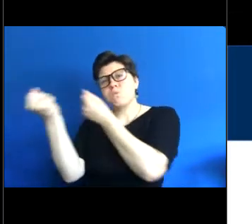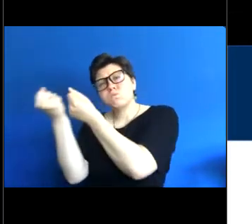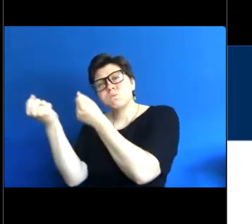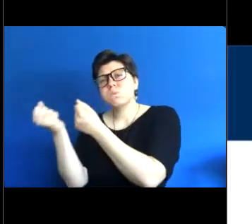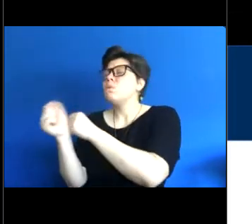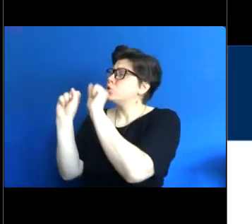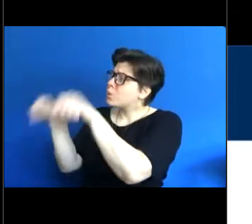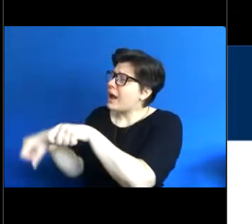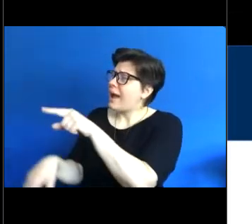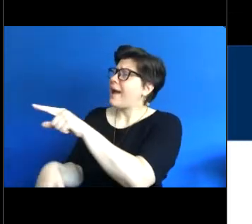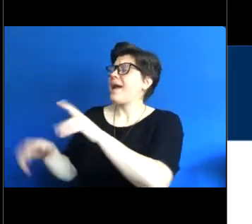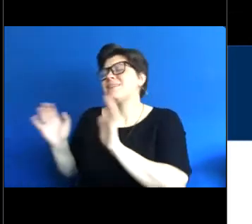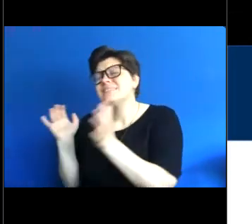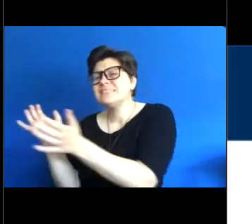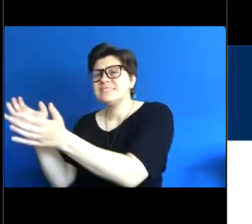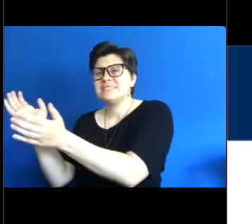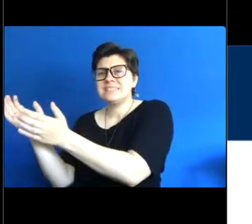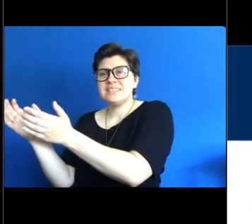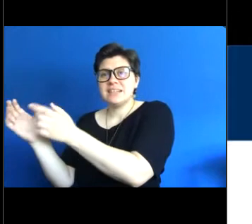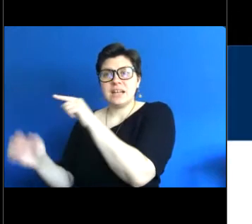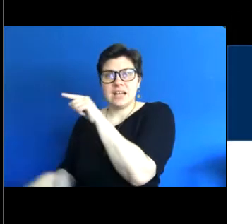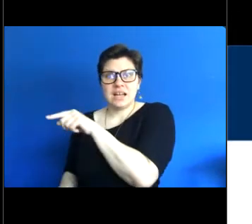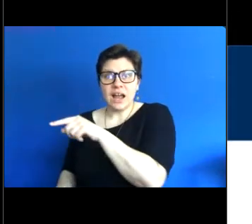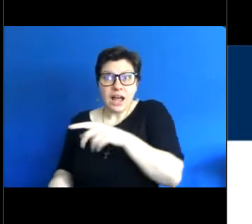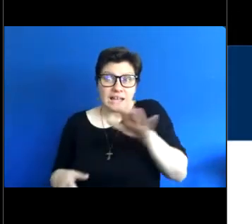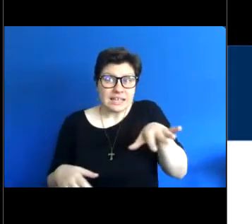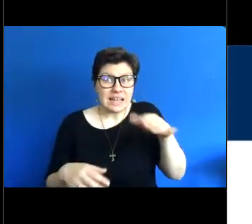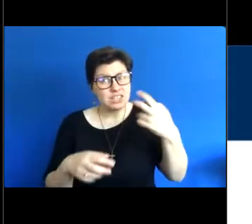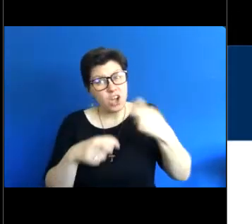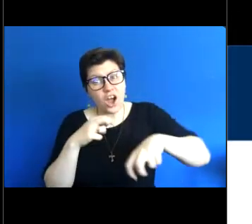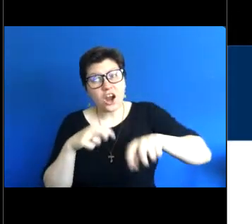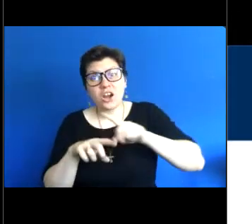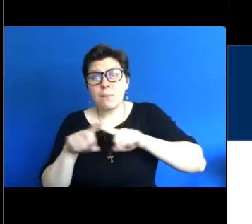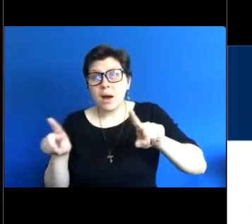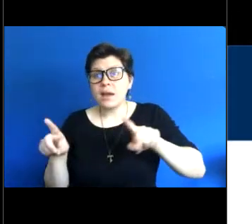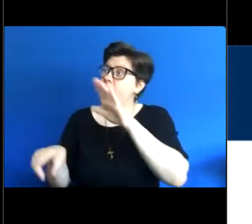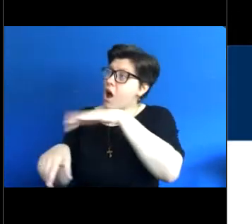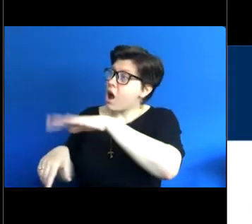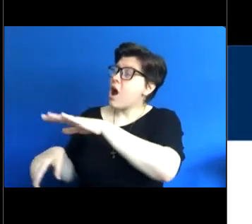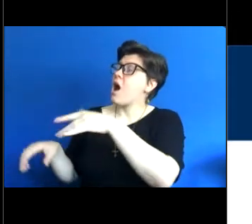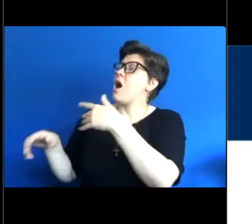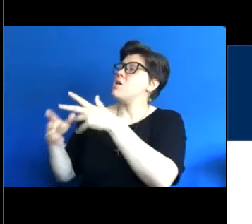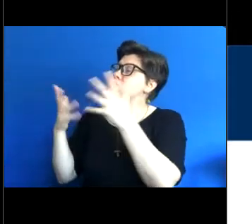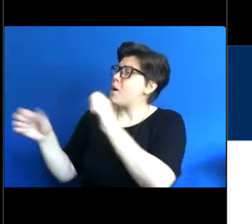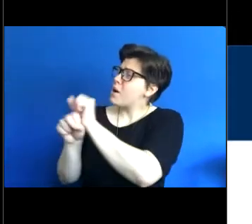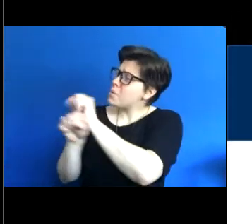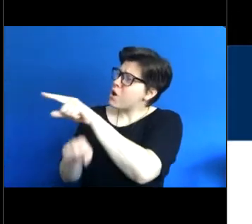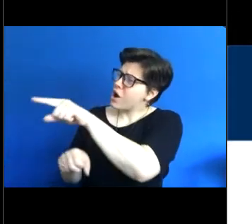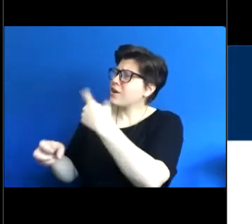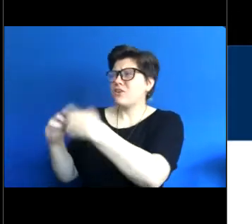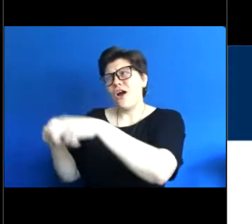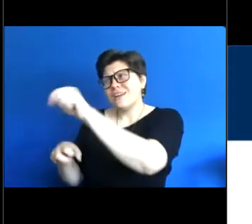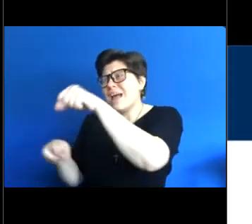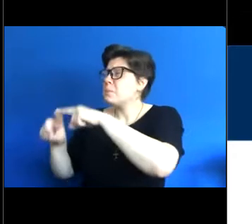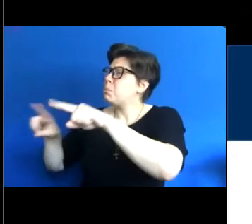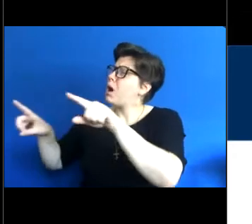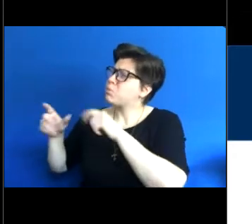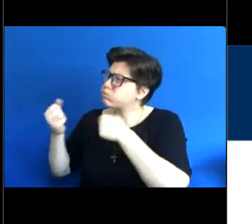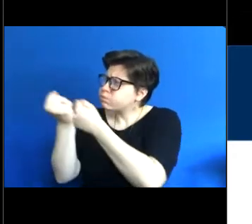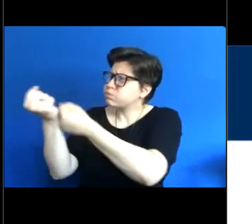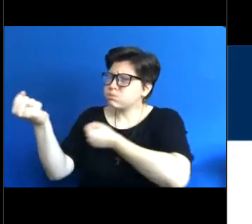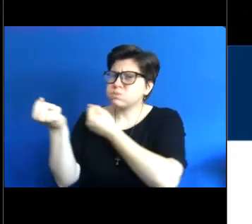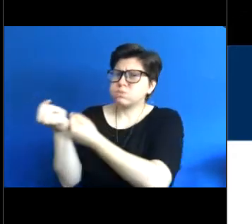do this, you got this. It's hard, but look at how much work you're putting in. That's awesome. Those words of